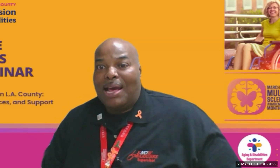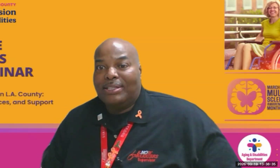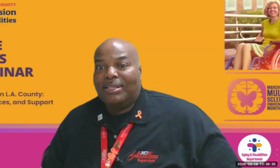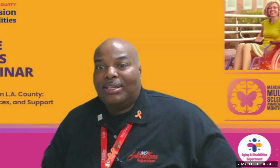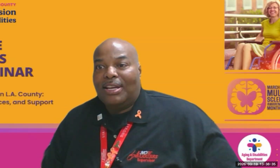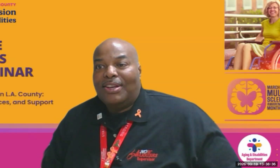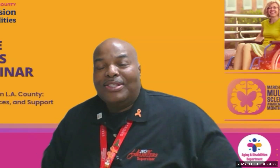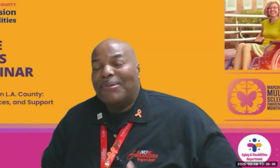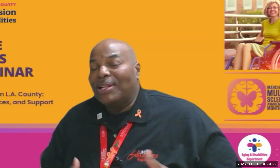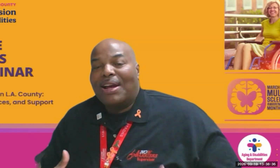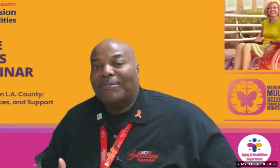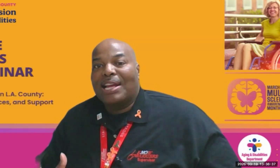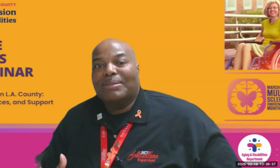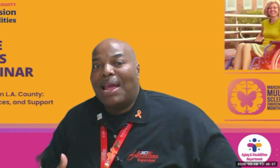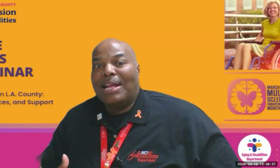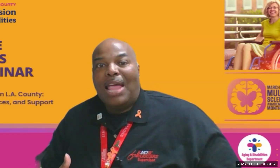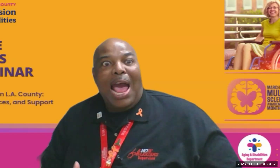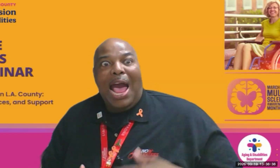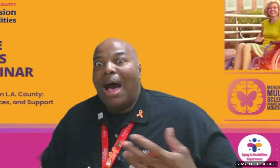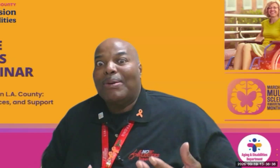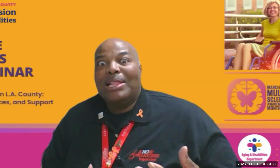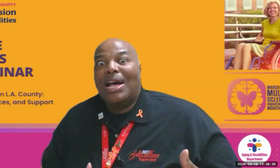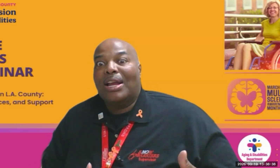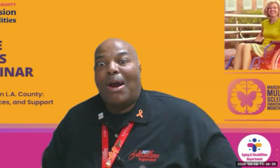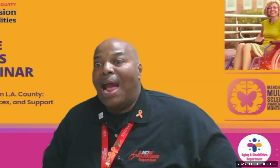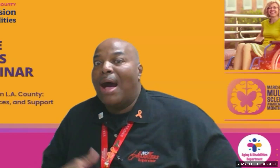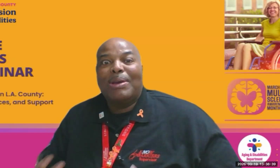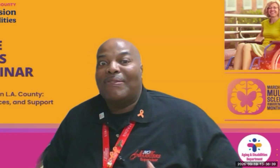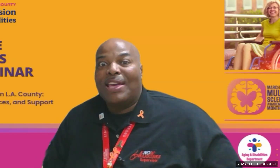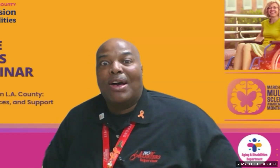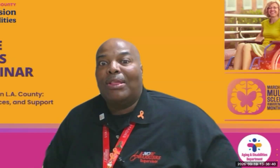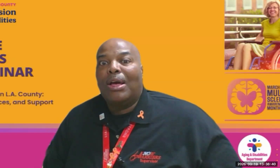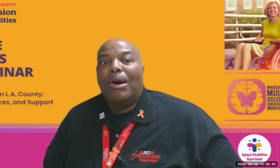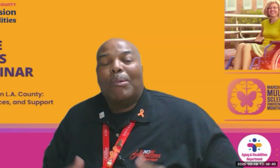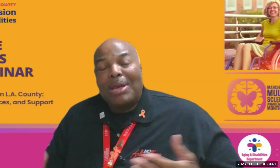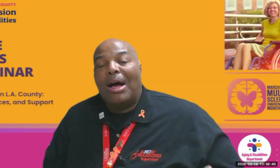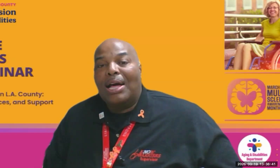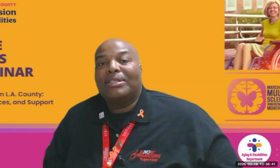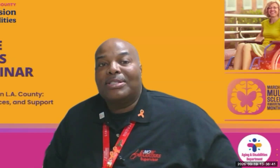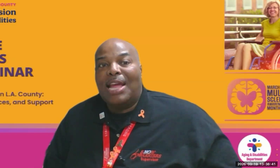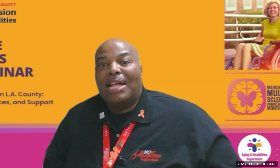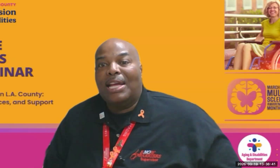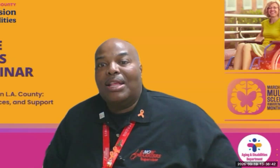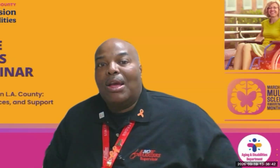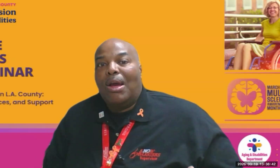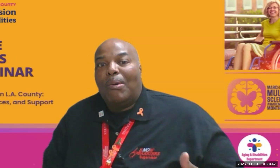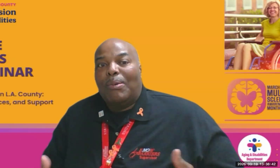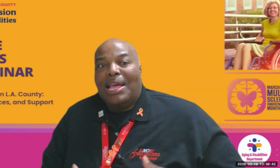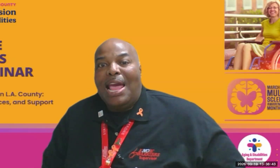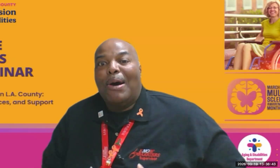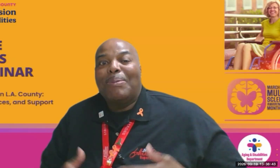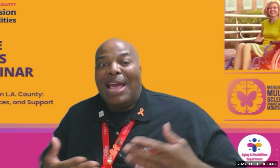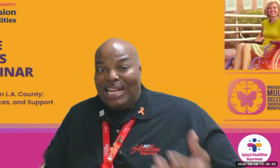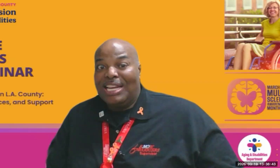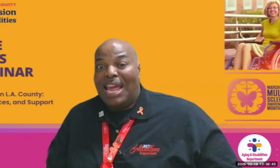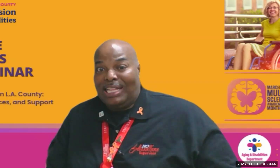have MS. So we don't have to explain how we look or how we feel. We all understand it. We